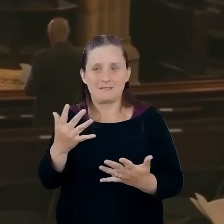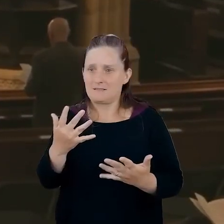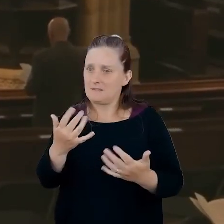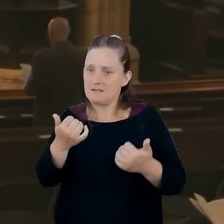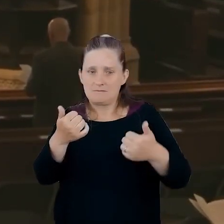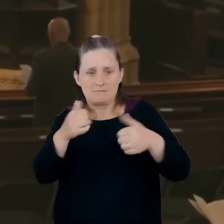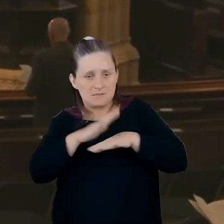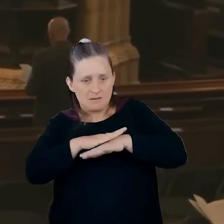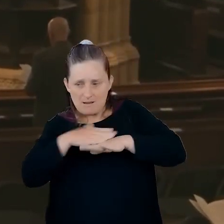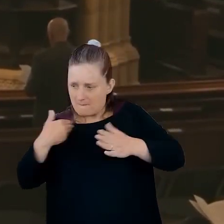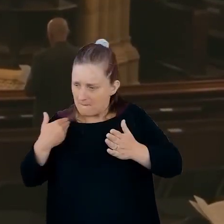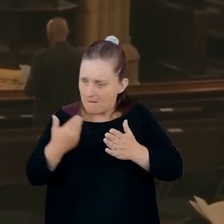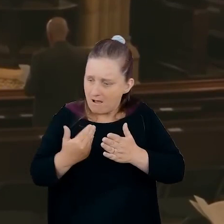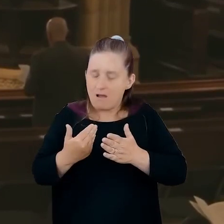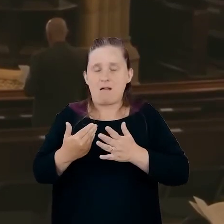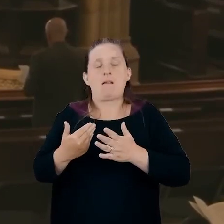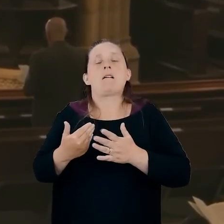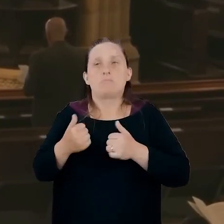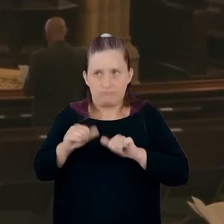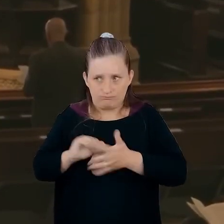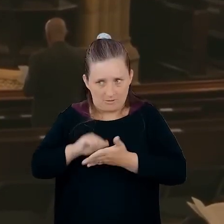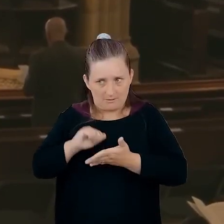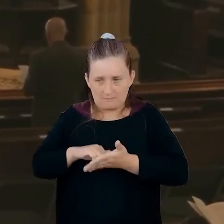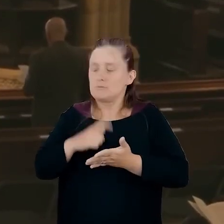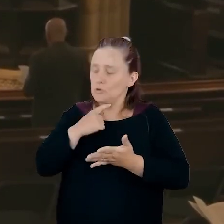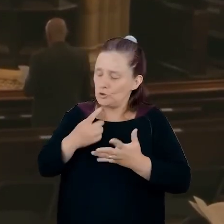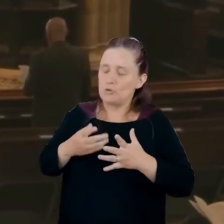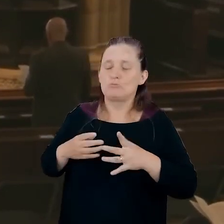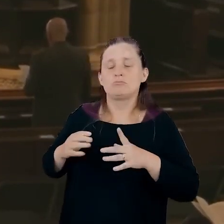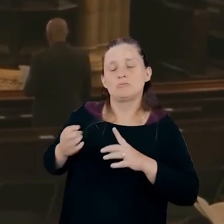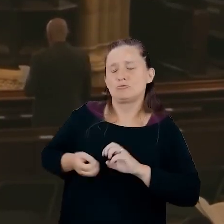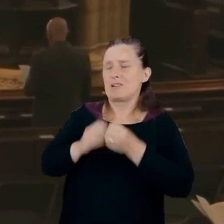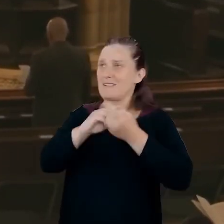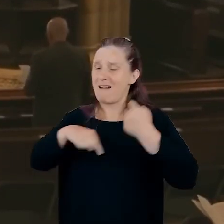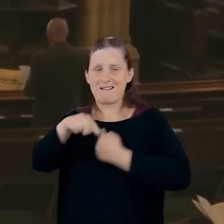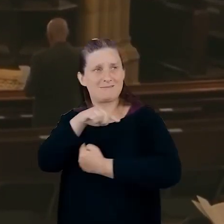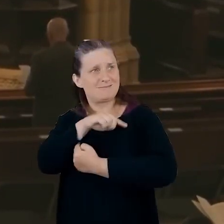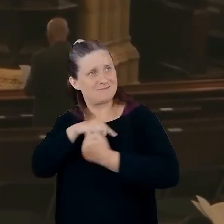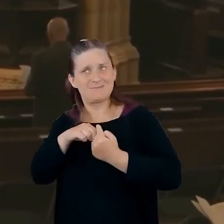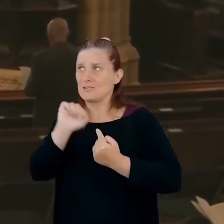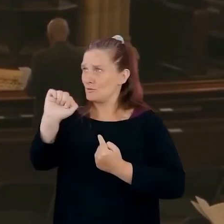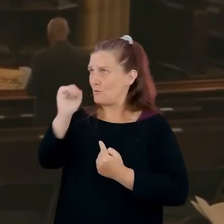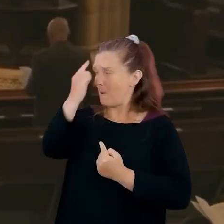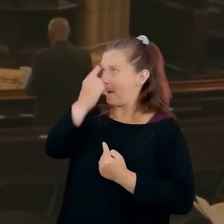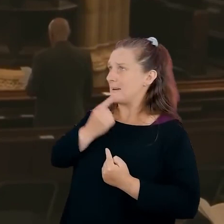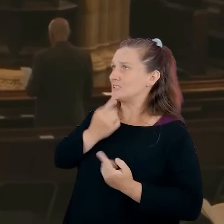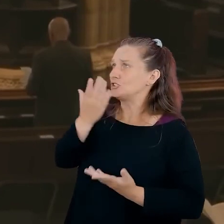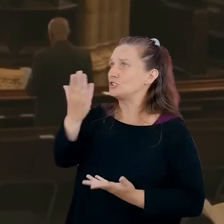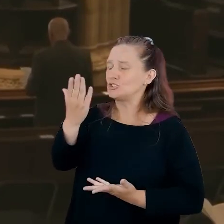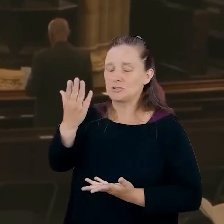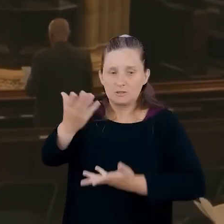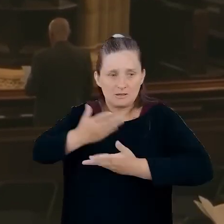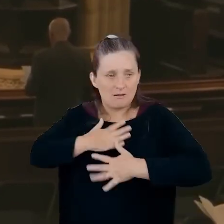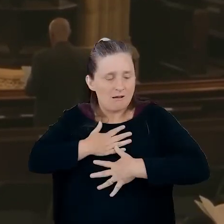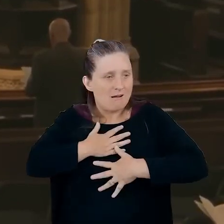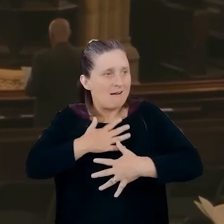In the fullness of time, you made us in your image, the crown of all creation. You give us